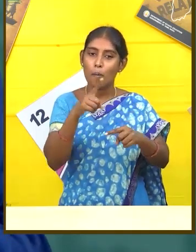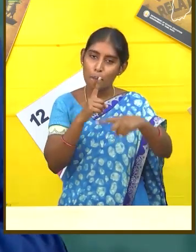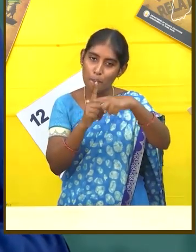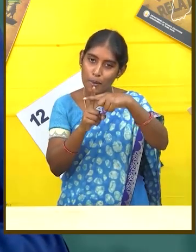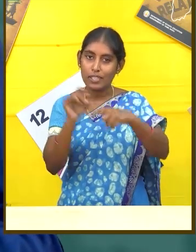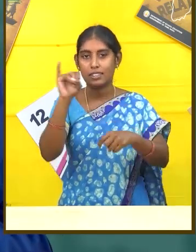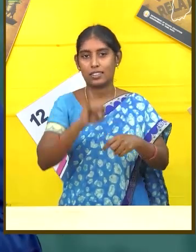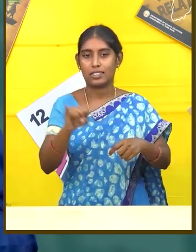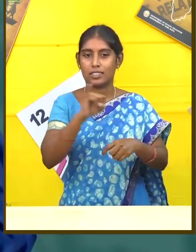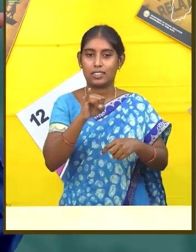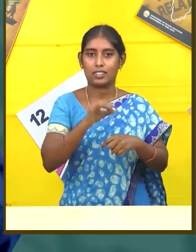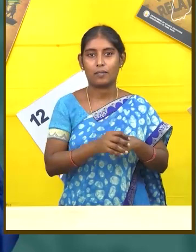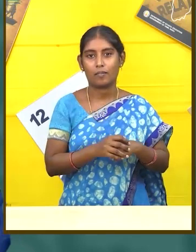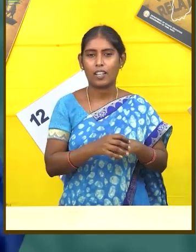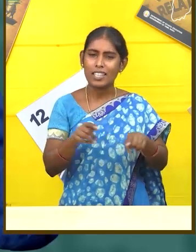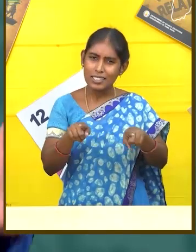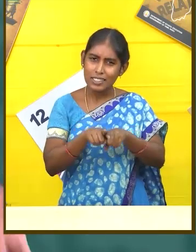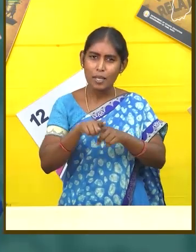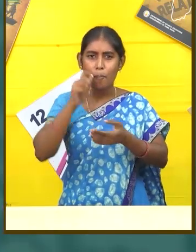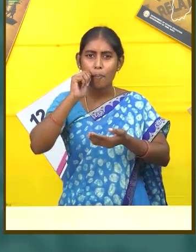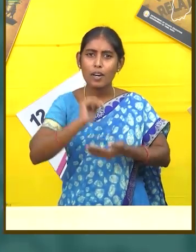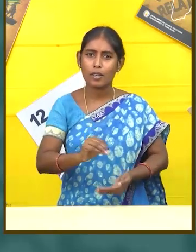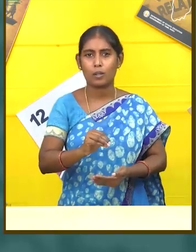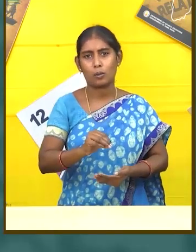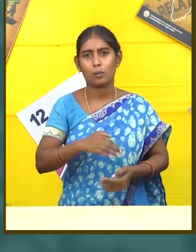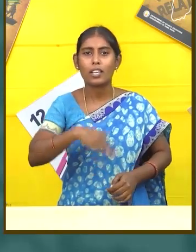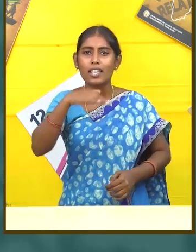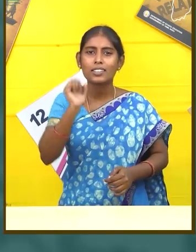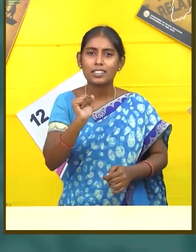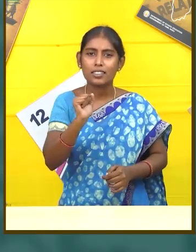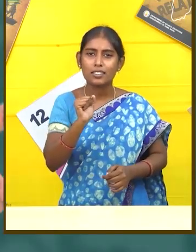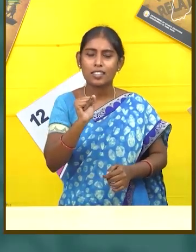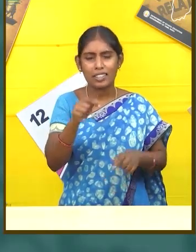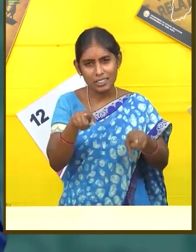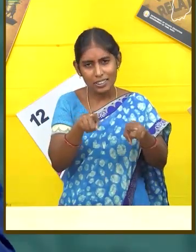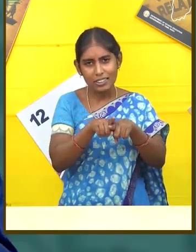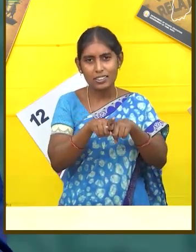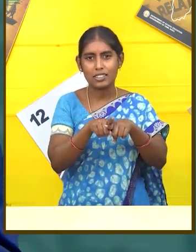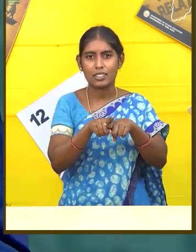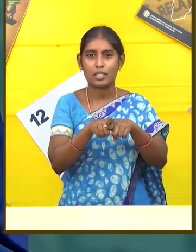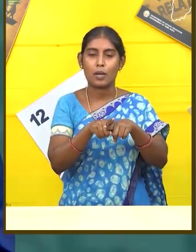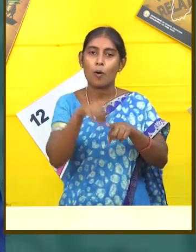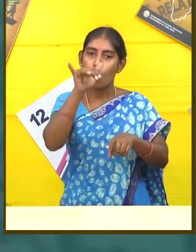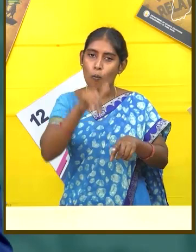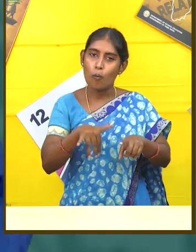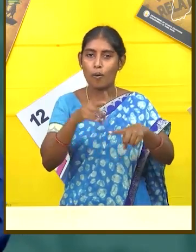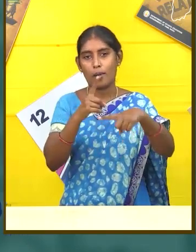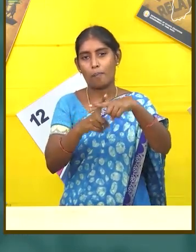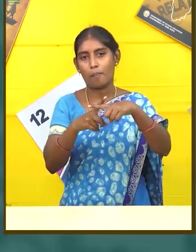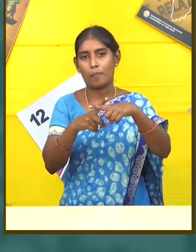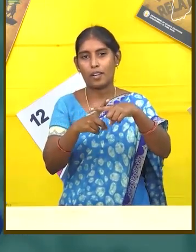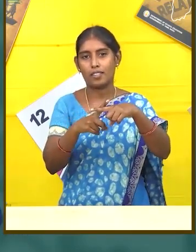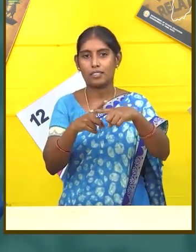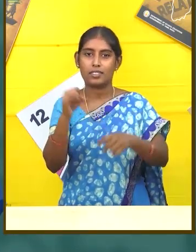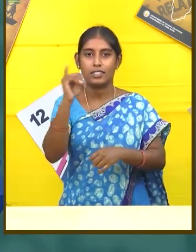6. What should be the son's age? That also 6 years will be added with that. So, y plus 6. In the